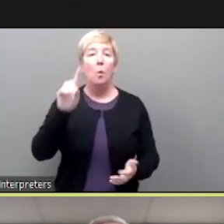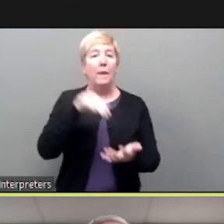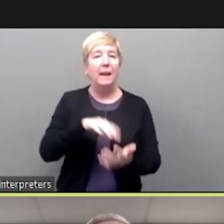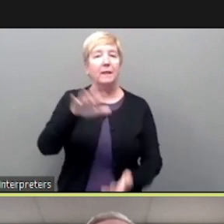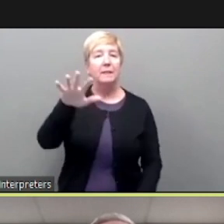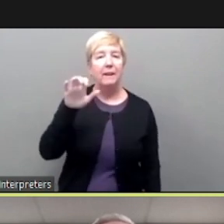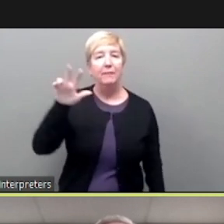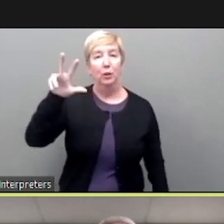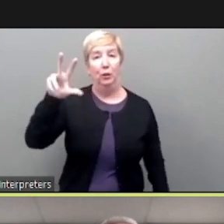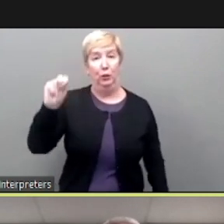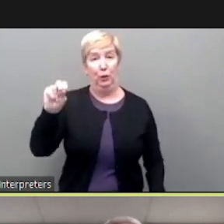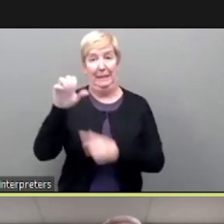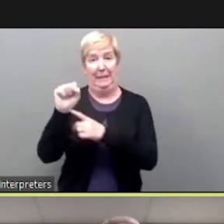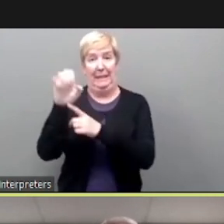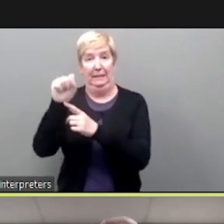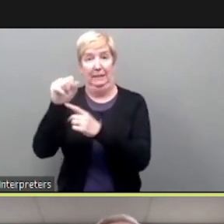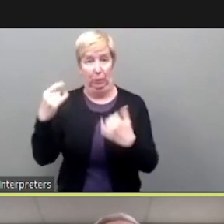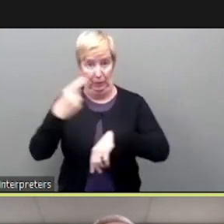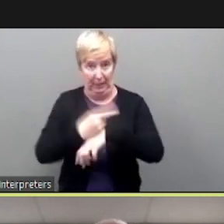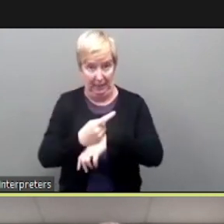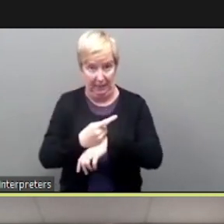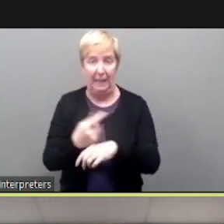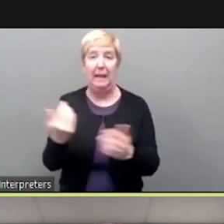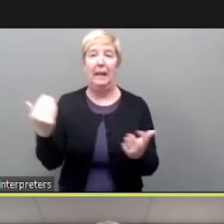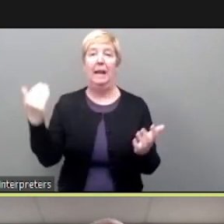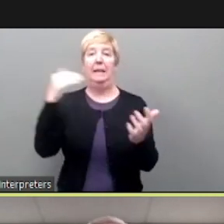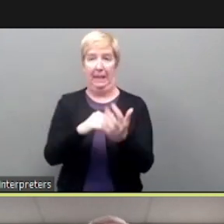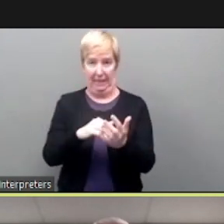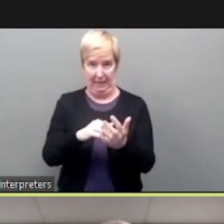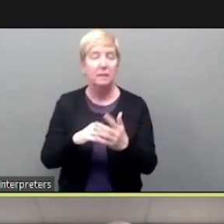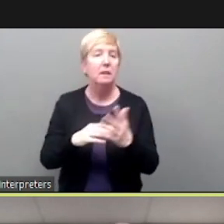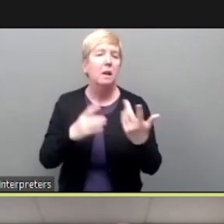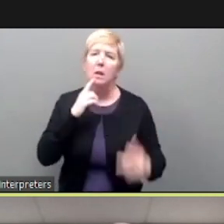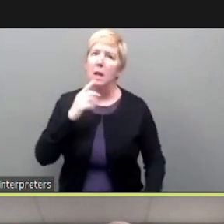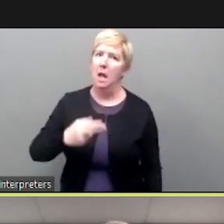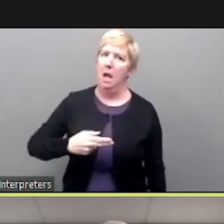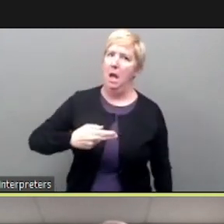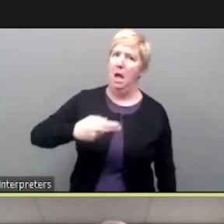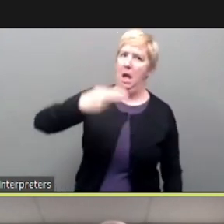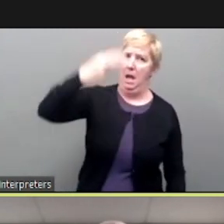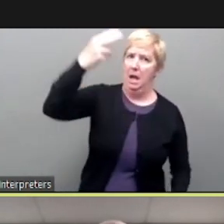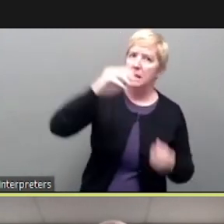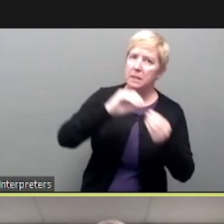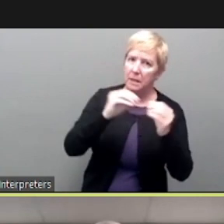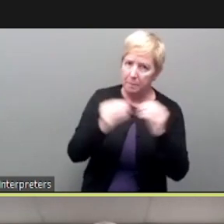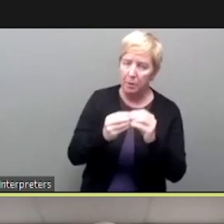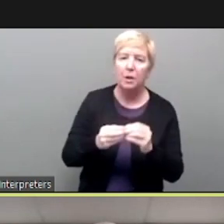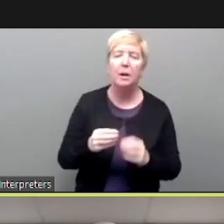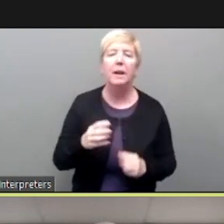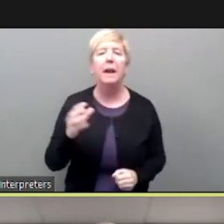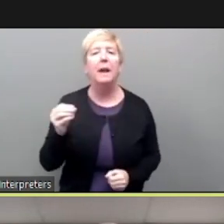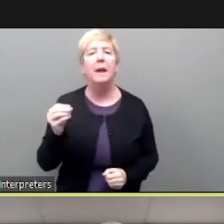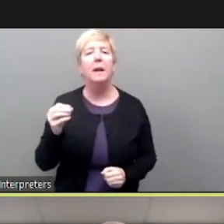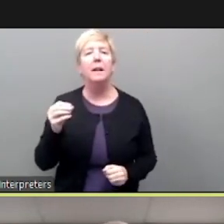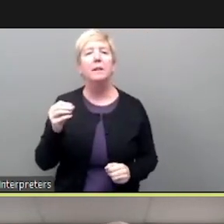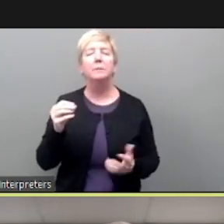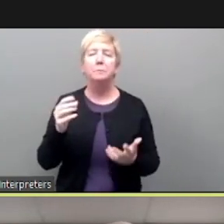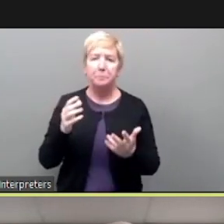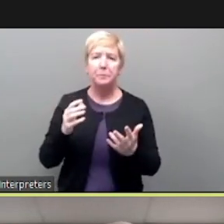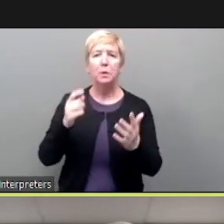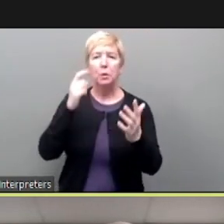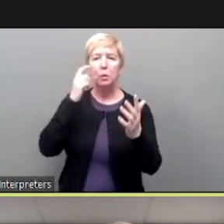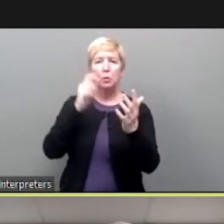1,530 cases today, again, quite high. And you can see we're approaching